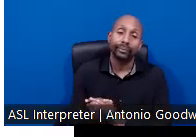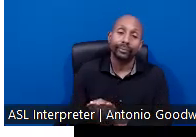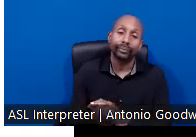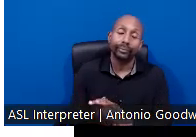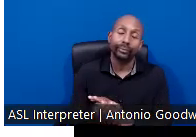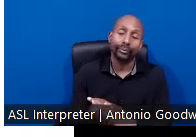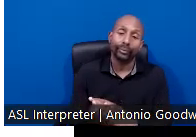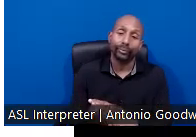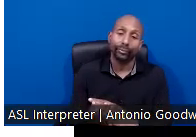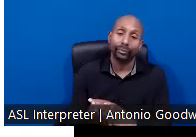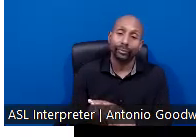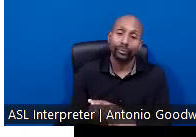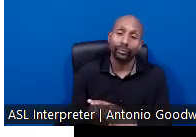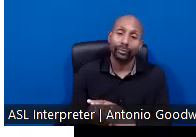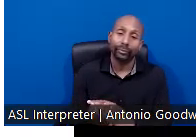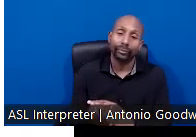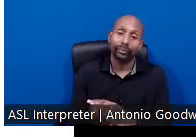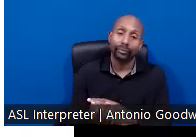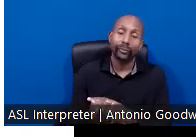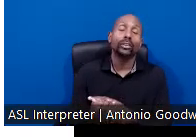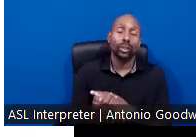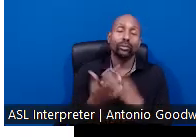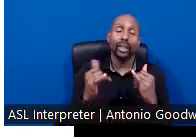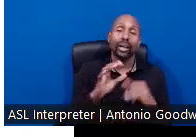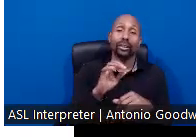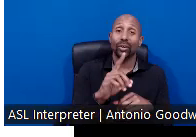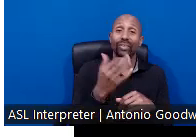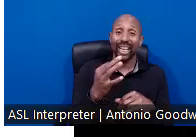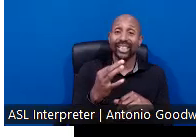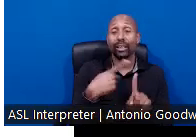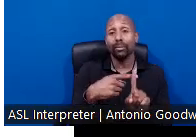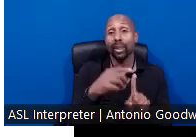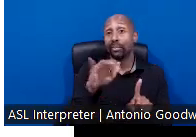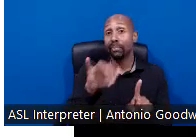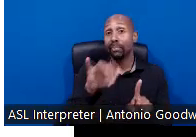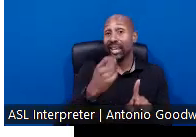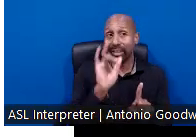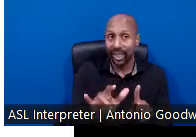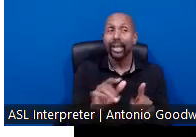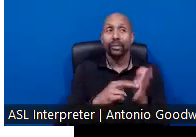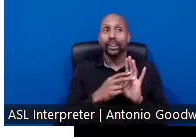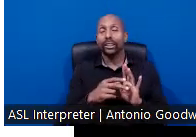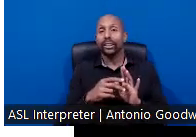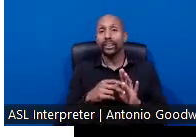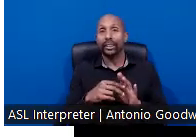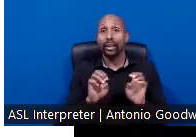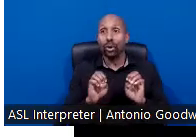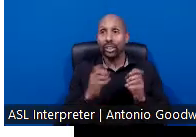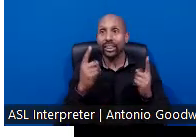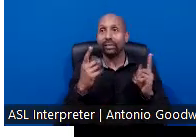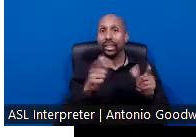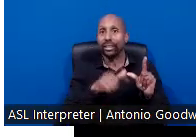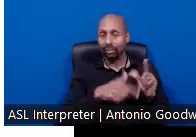kind of turning towards the social determinants of health. We're trying to take the lessons learned from COVID-19, especially here at Public